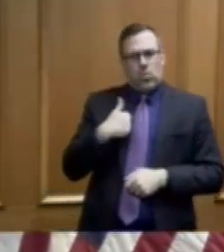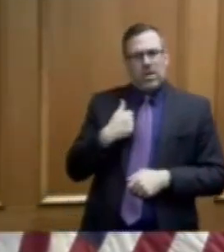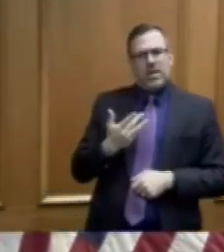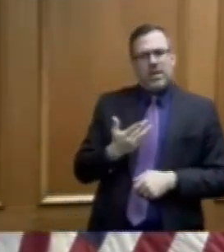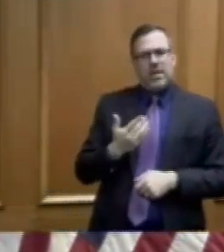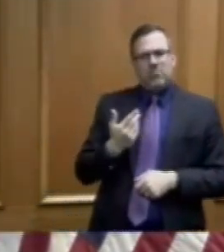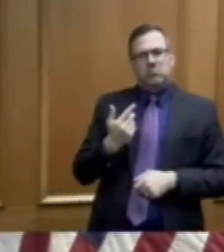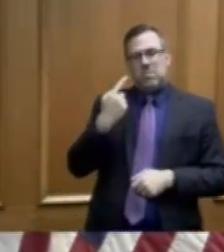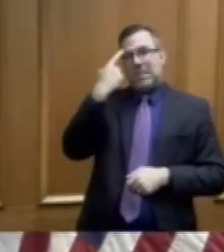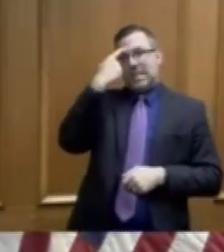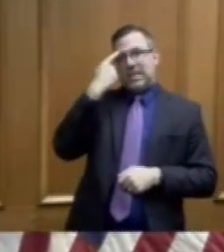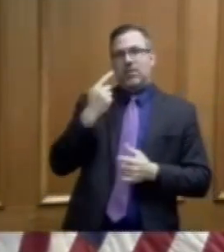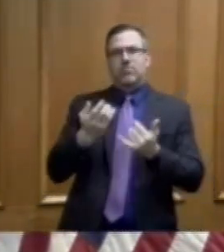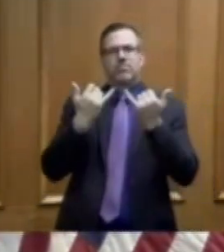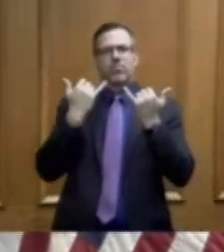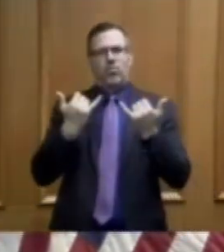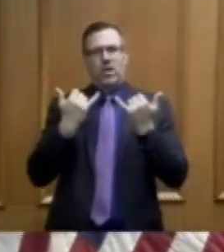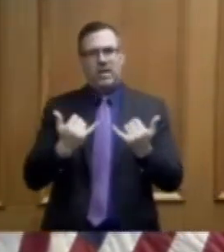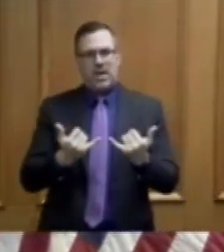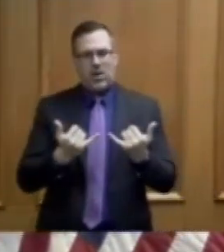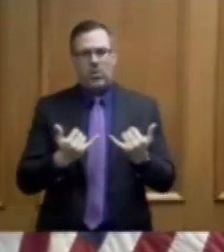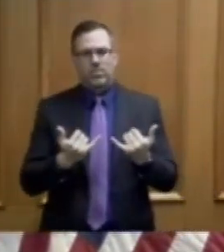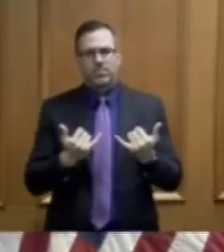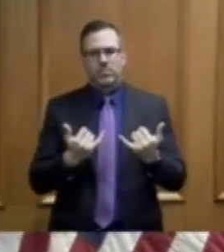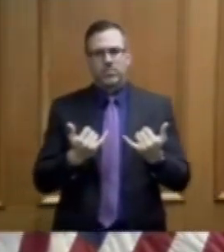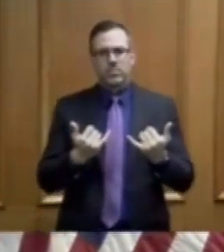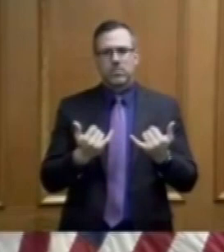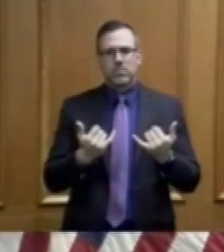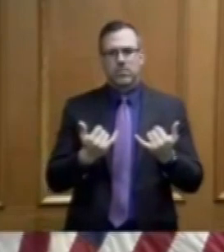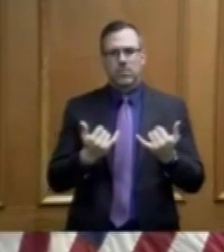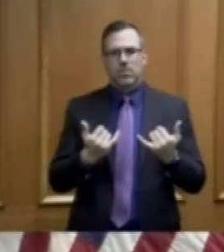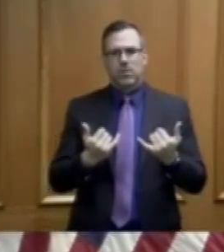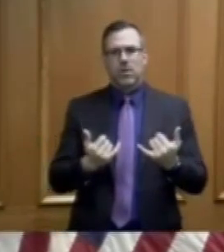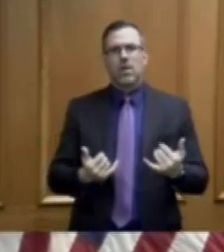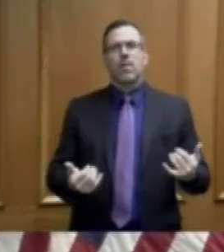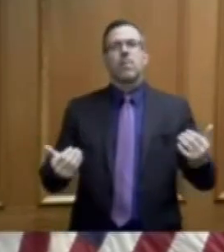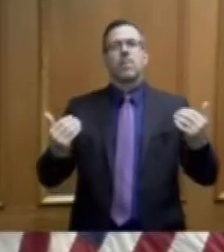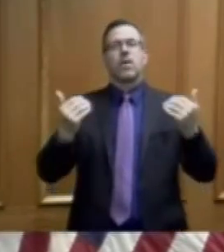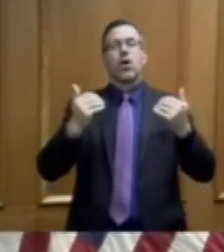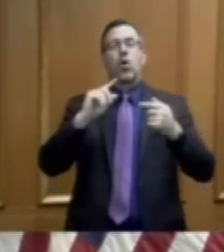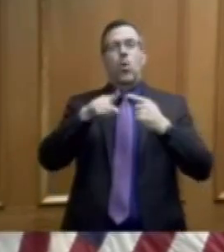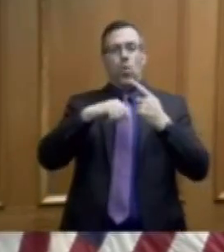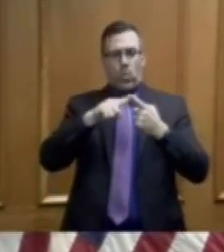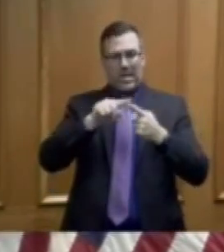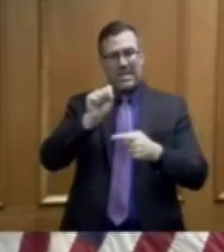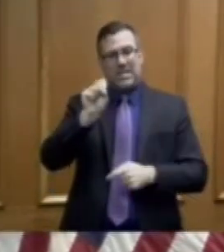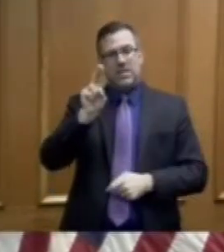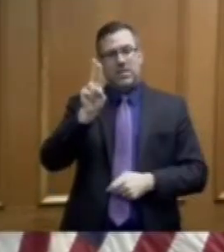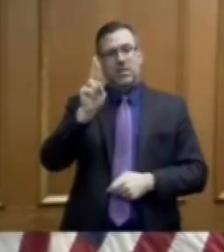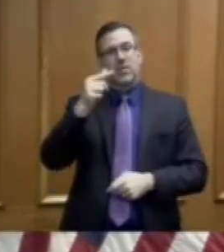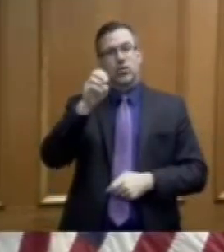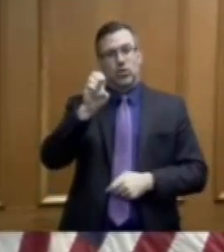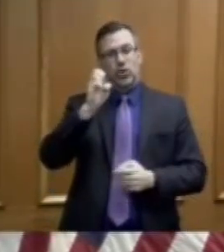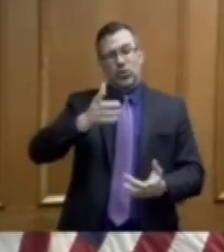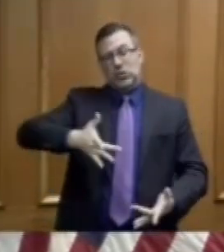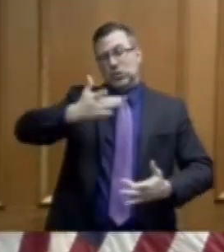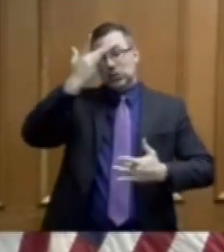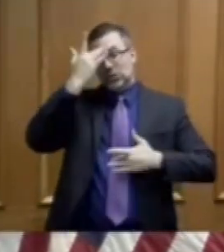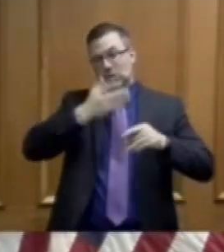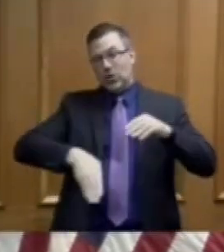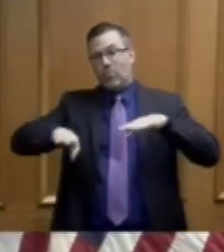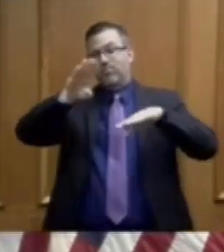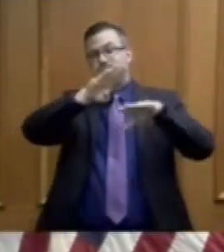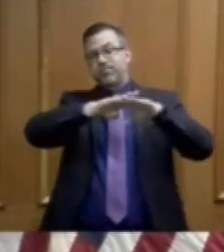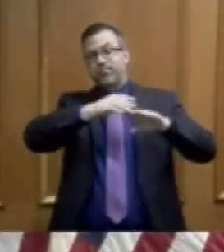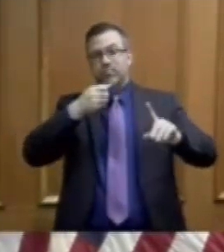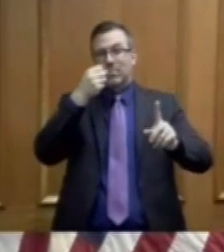we have less than what will be anticipated at the height of the surge. That's the shortage that